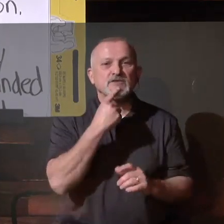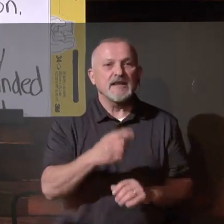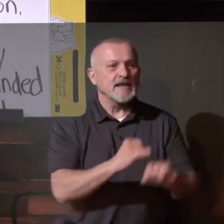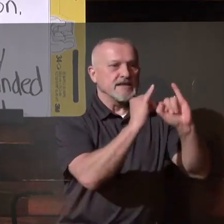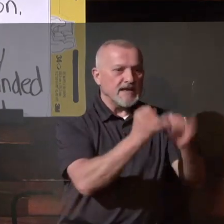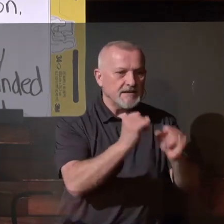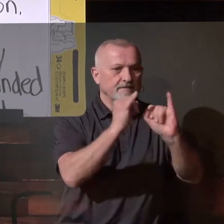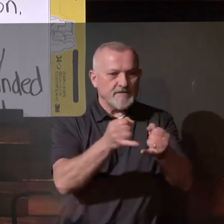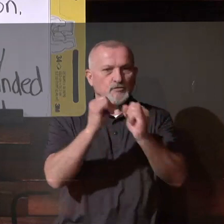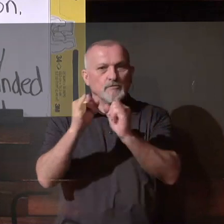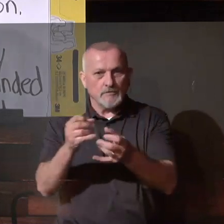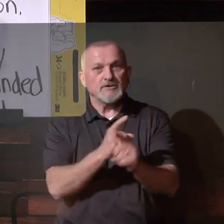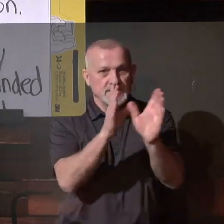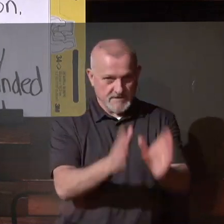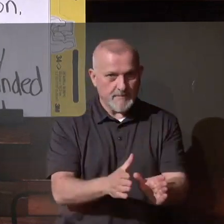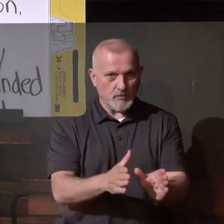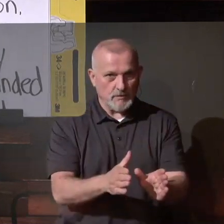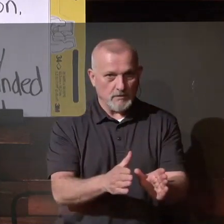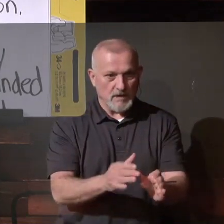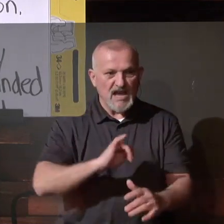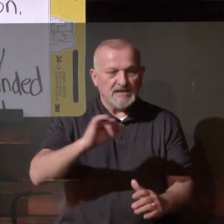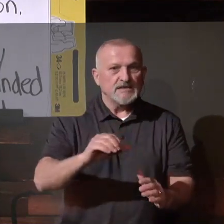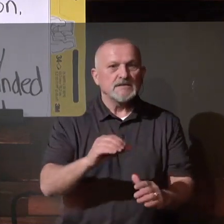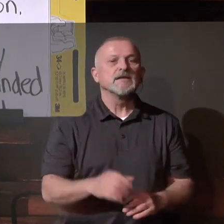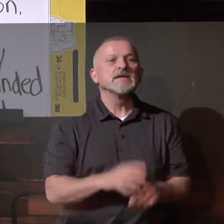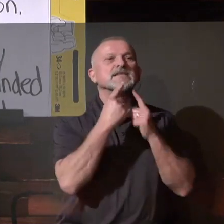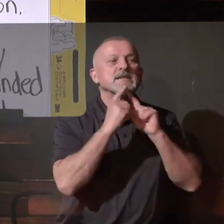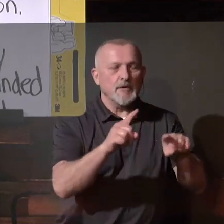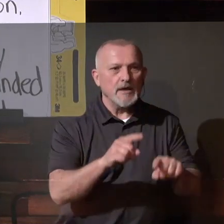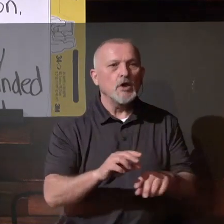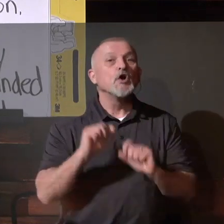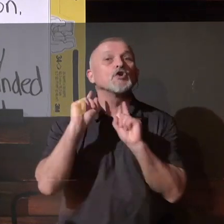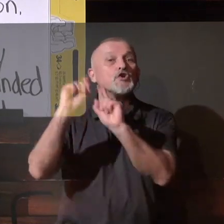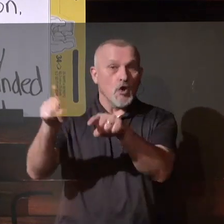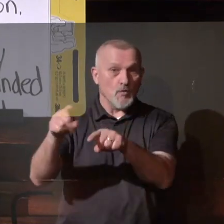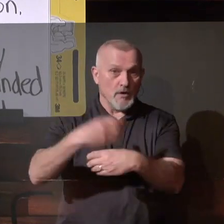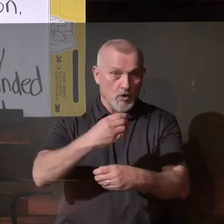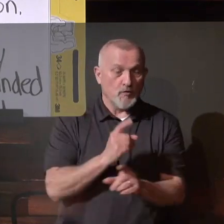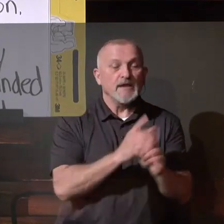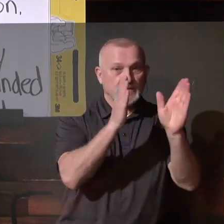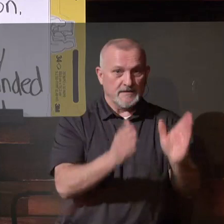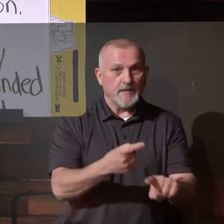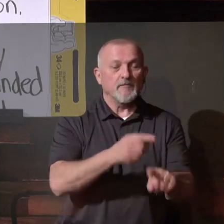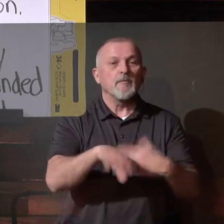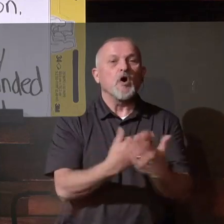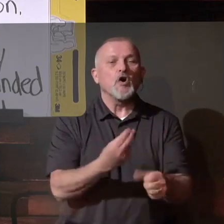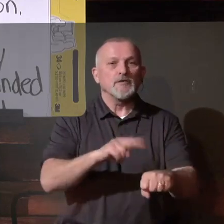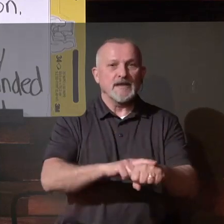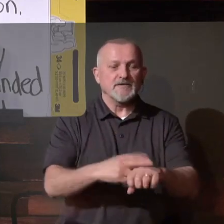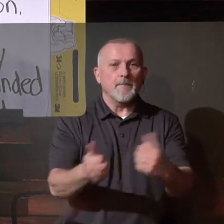each disciple's command. Therefore, go make disciples of all nations, baptizing and